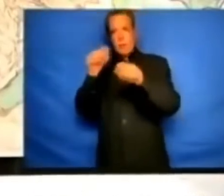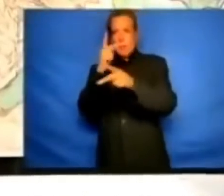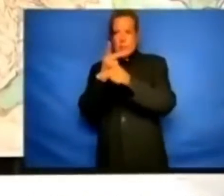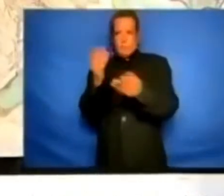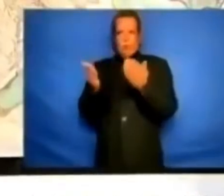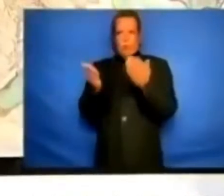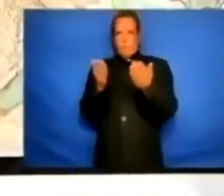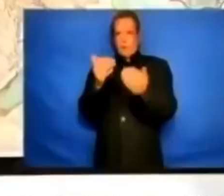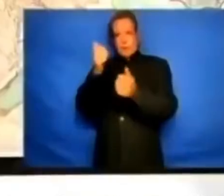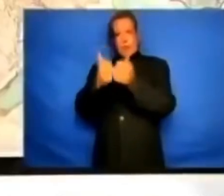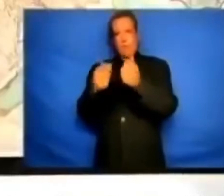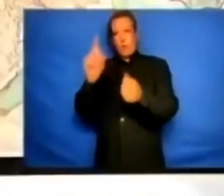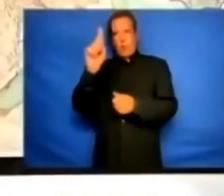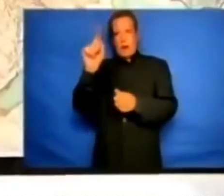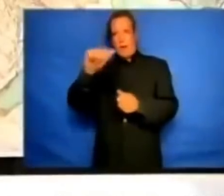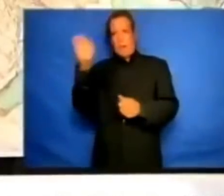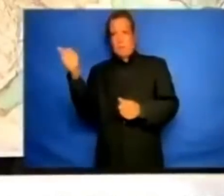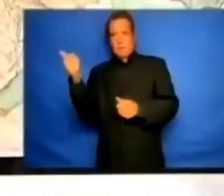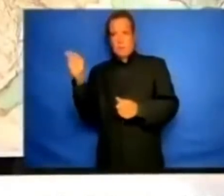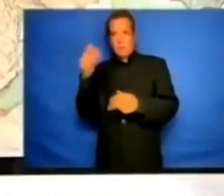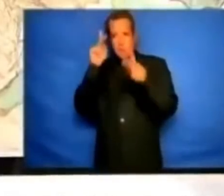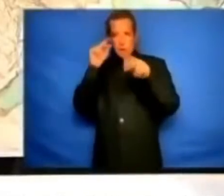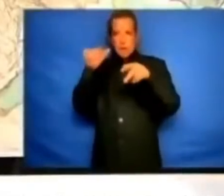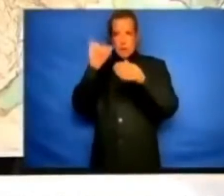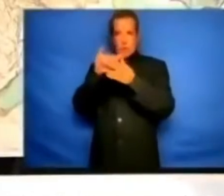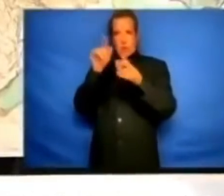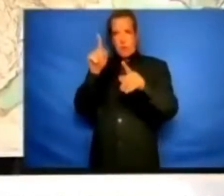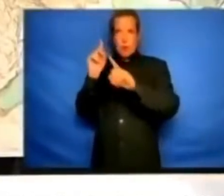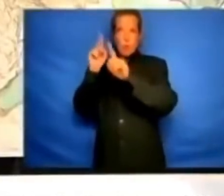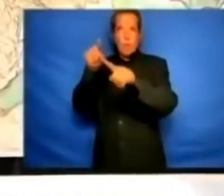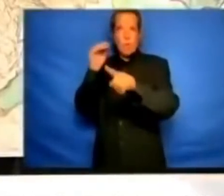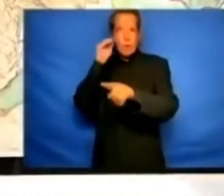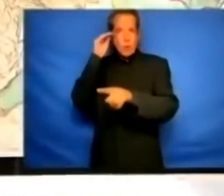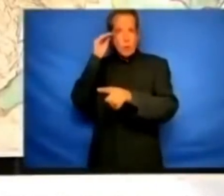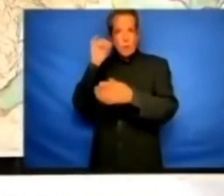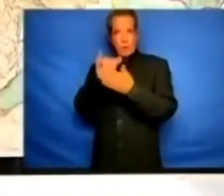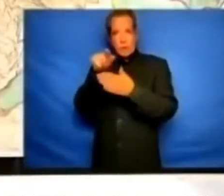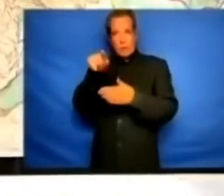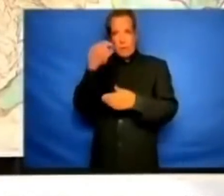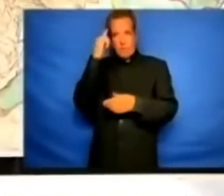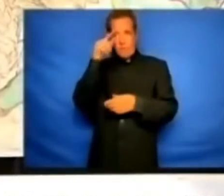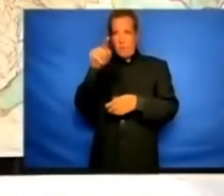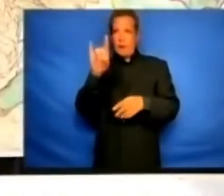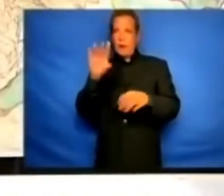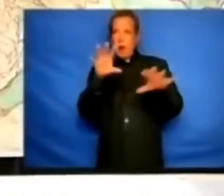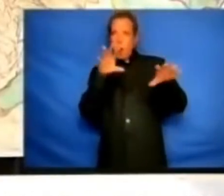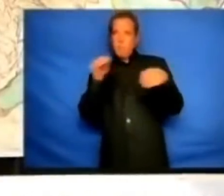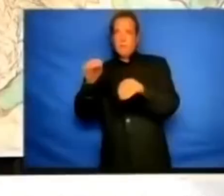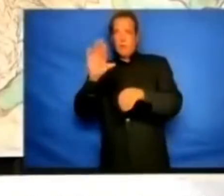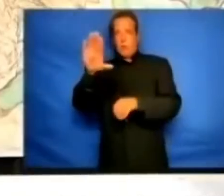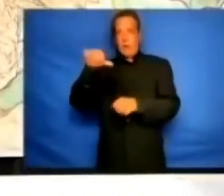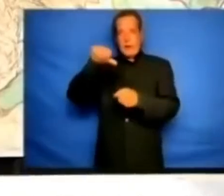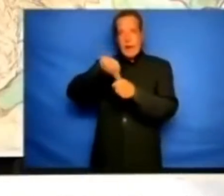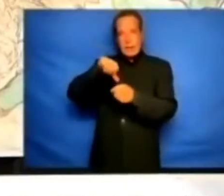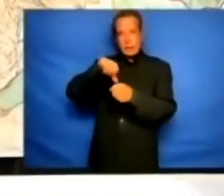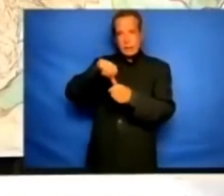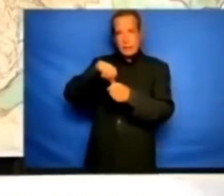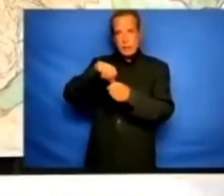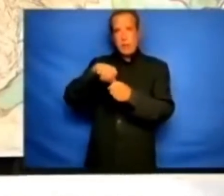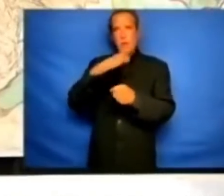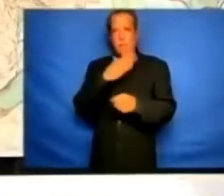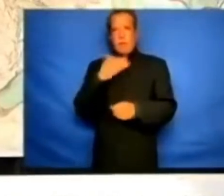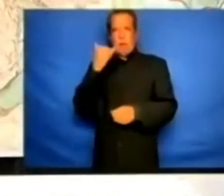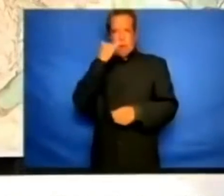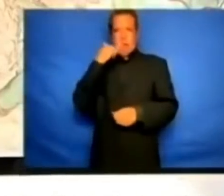So as folks are returning to the open areas, for those of you that turned off your gas as a precaution when you left, please give us a call.